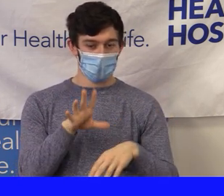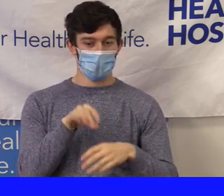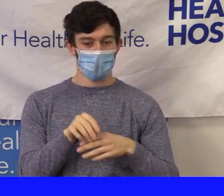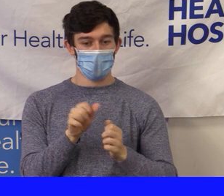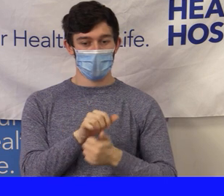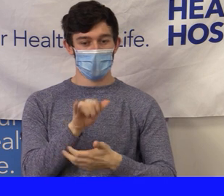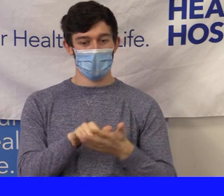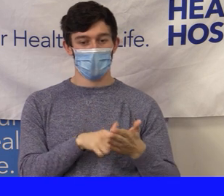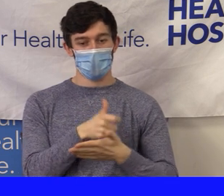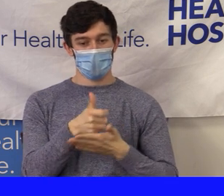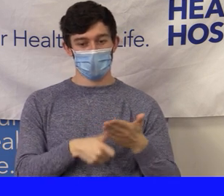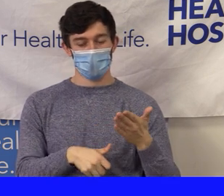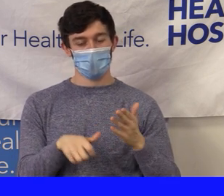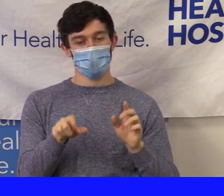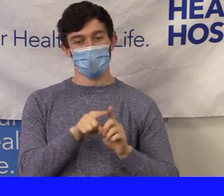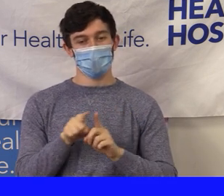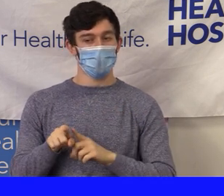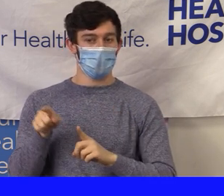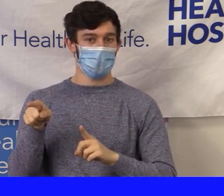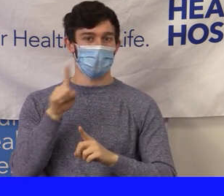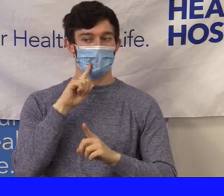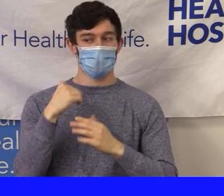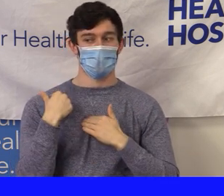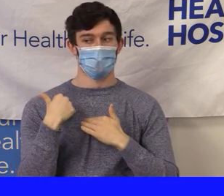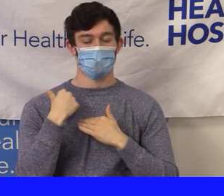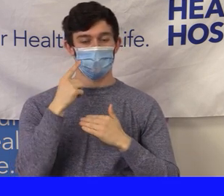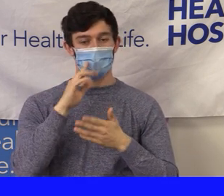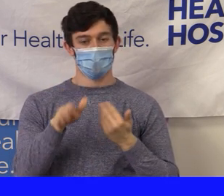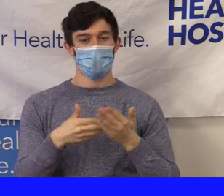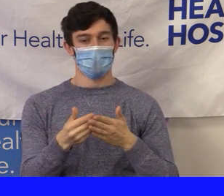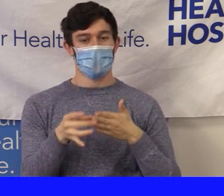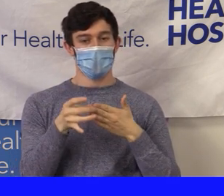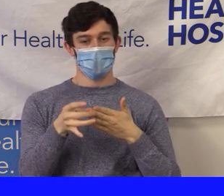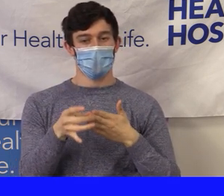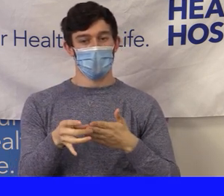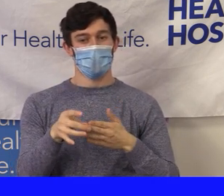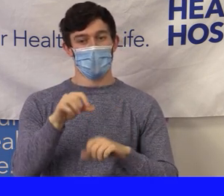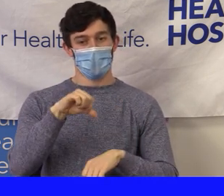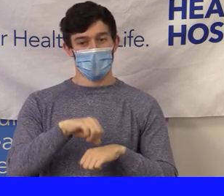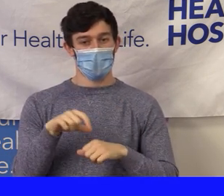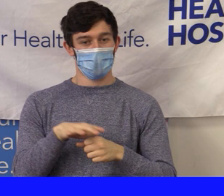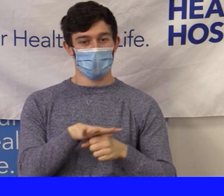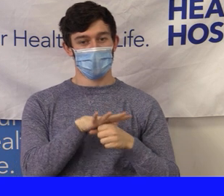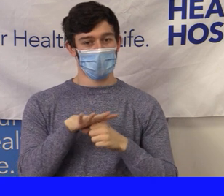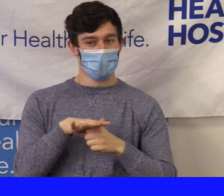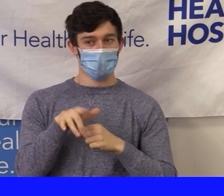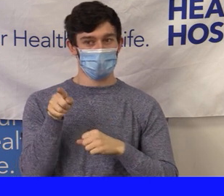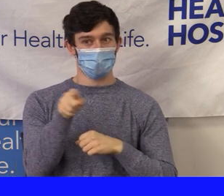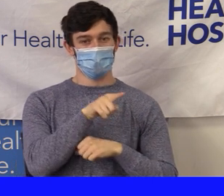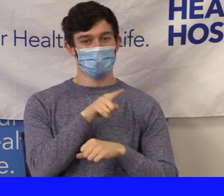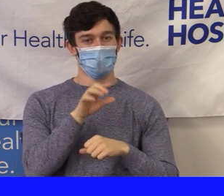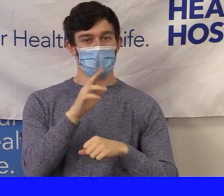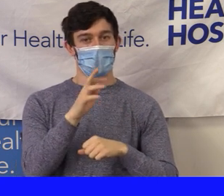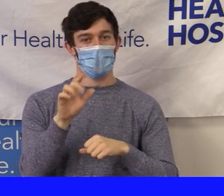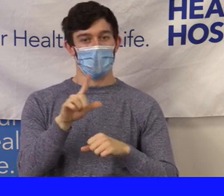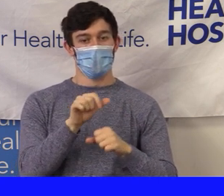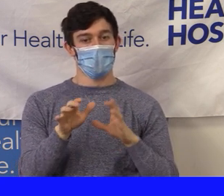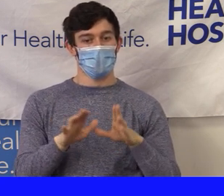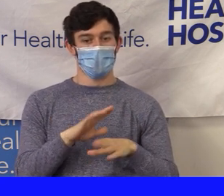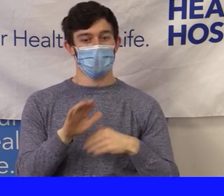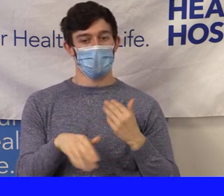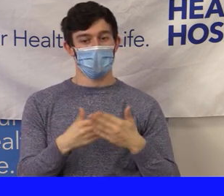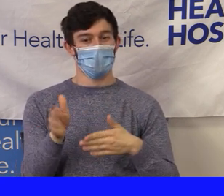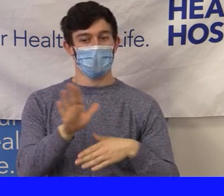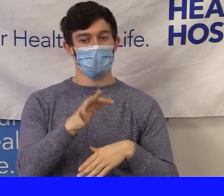this cost, as well as all of the leadership at the facilities that are Kratho employees, and all of their